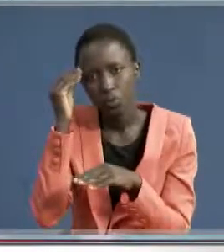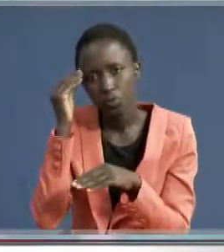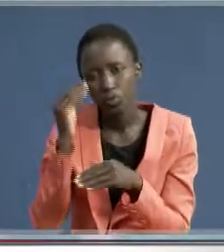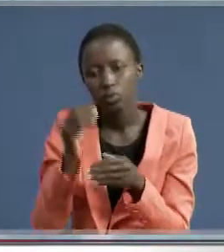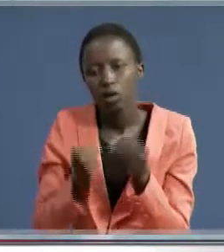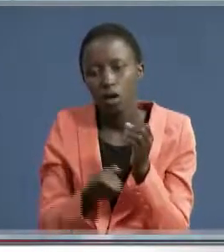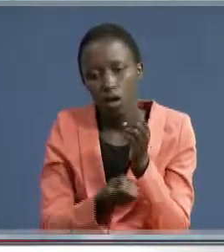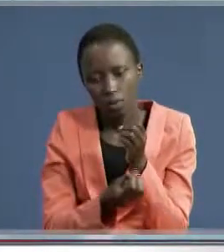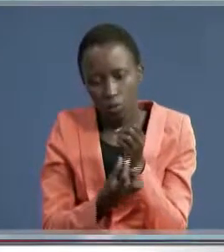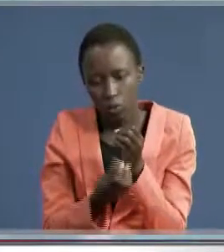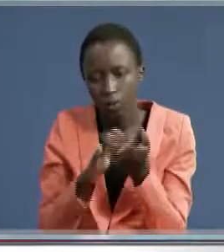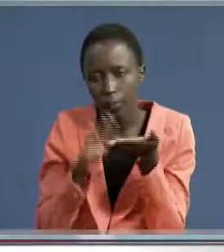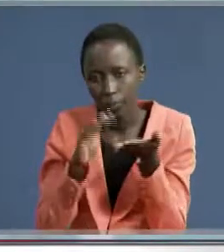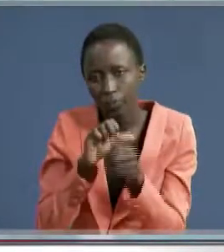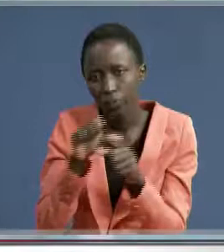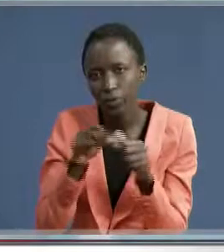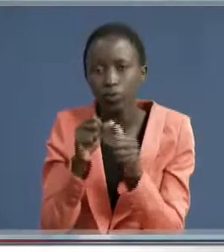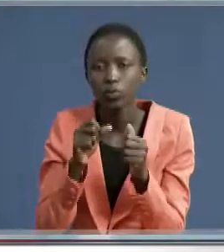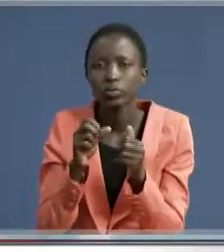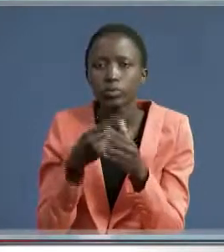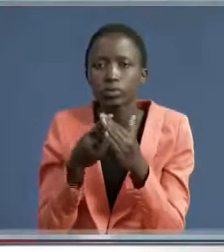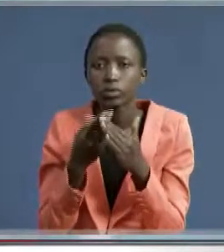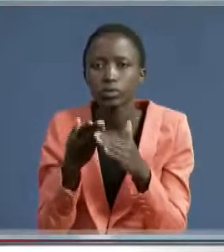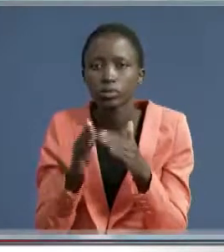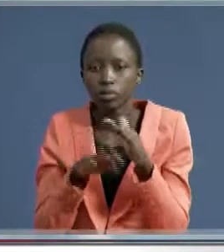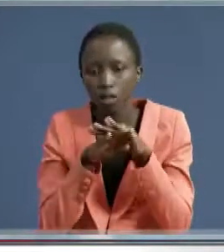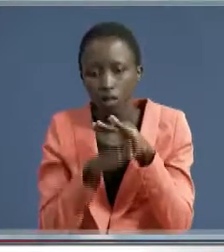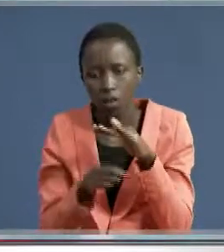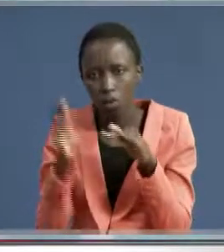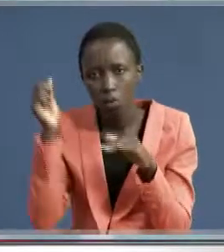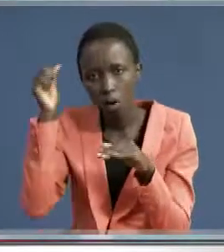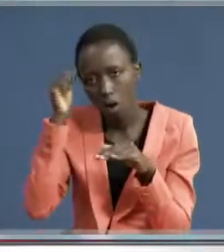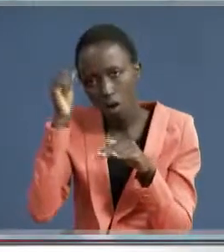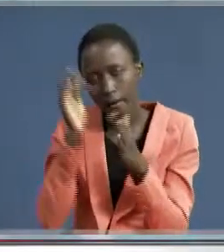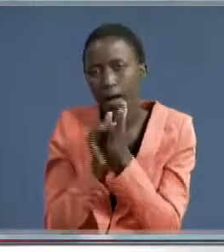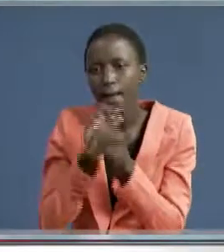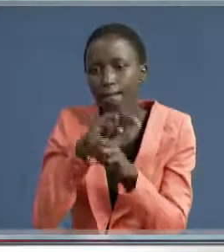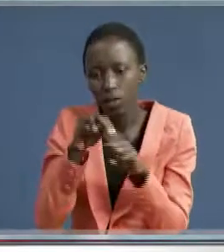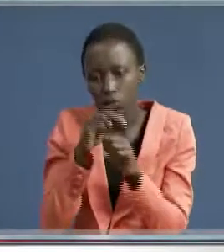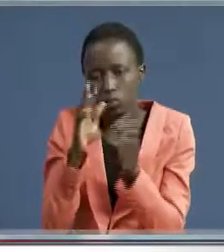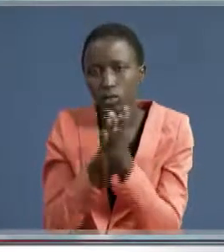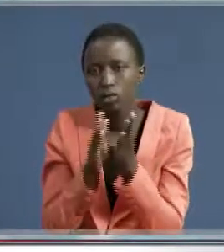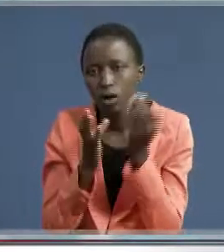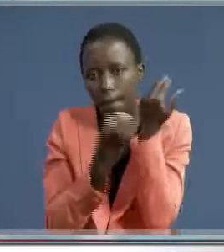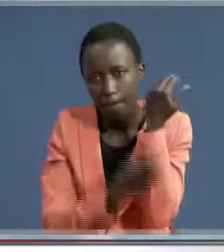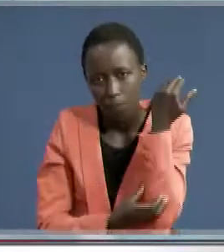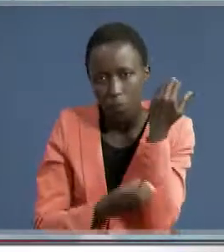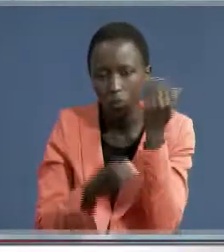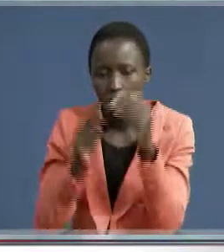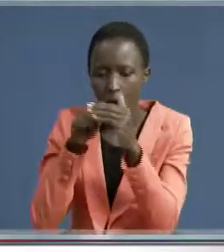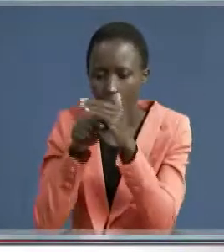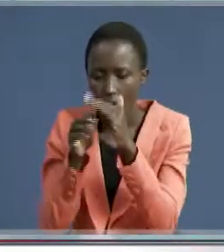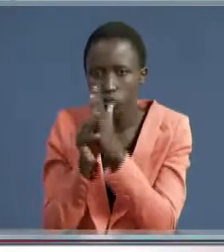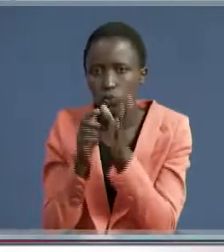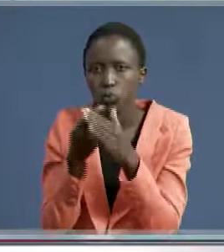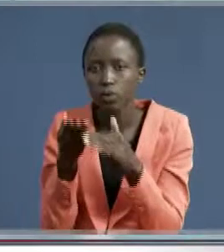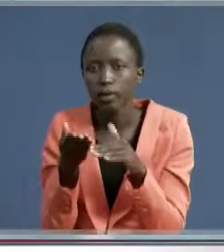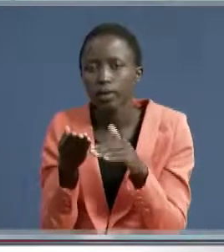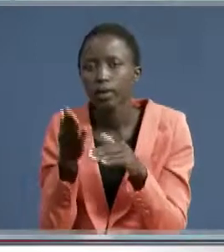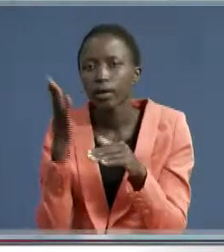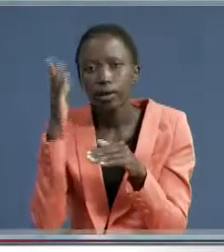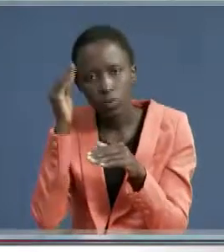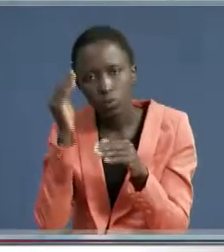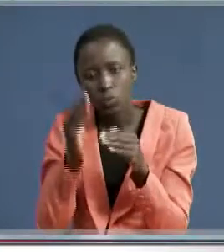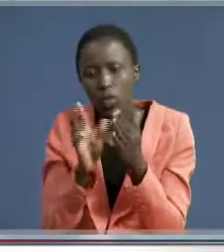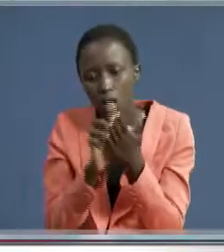detailing factors that have contributed to low academic performance output nationally and poor access to education by the locals. The